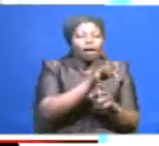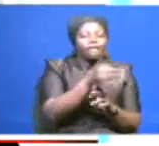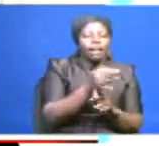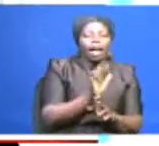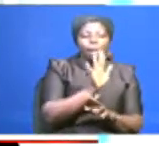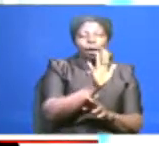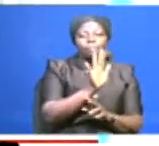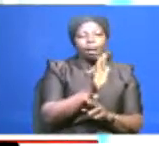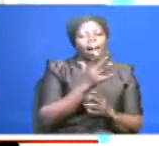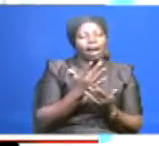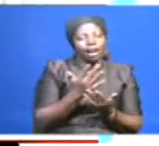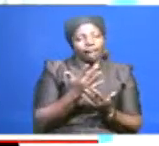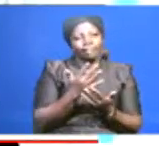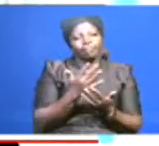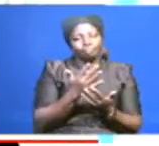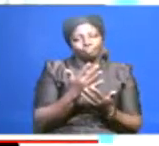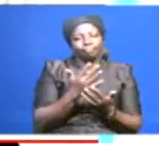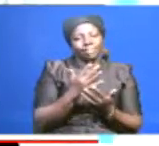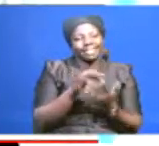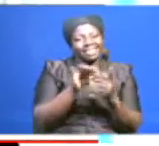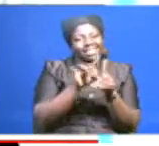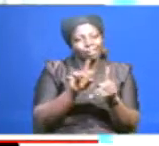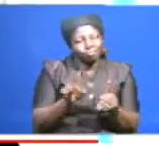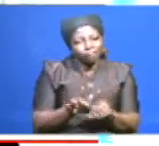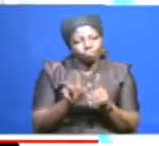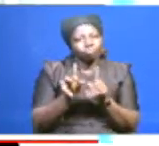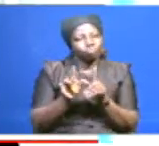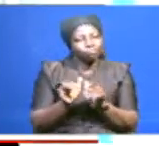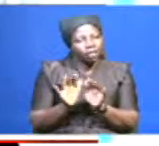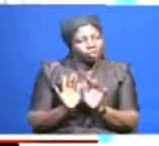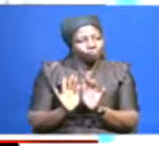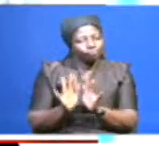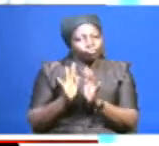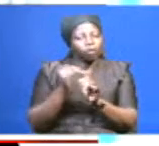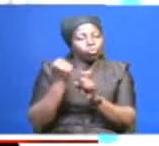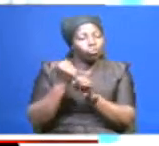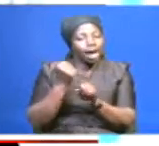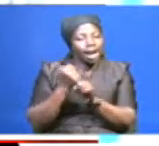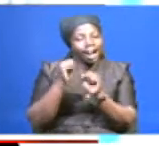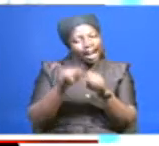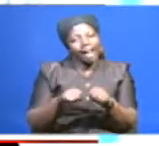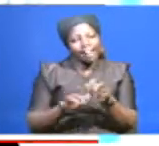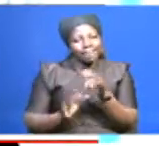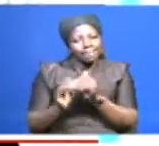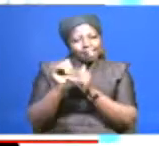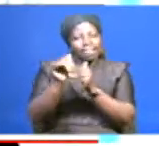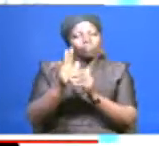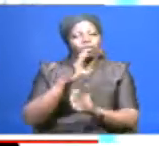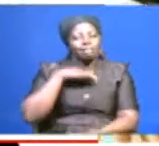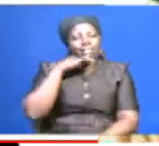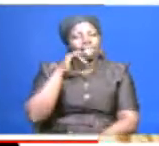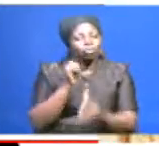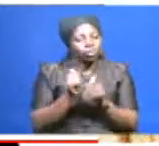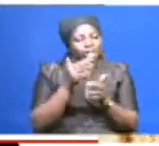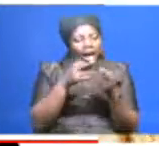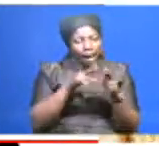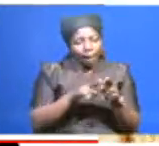or outright negligence could have caused the deaths that have occurred on our people.